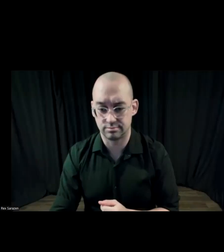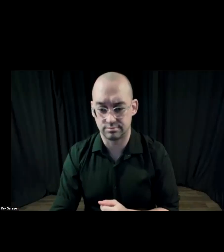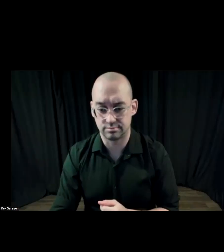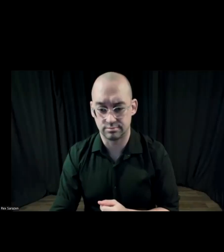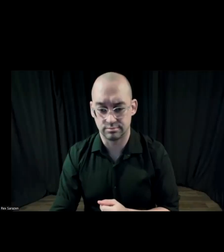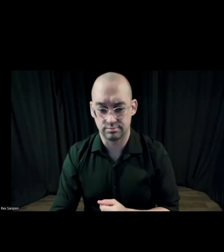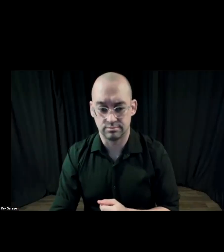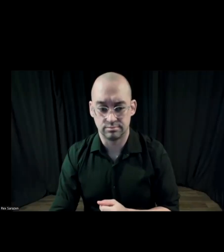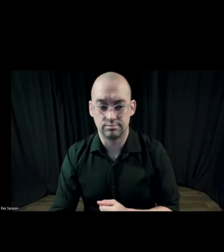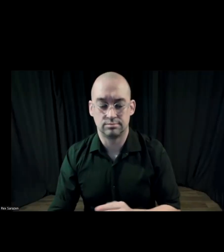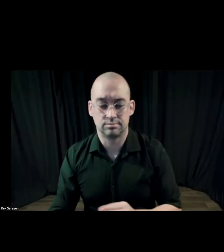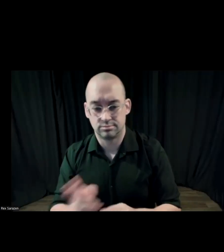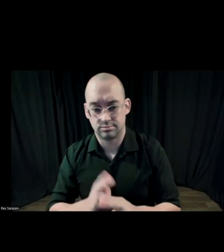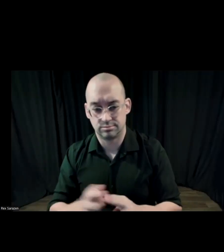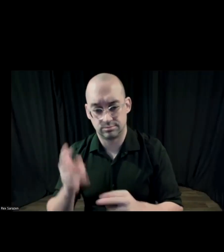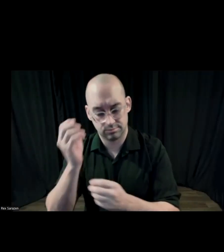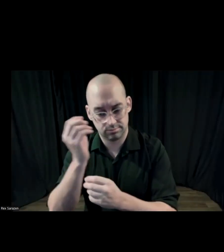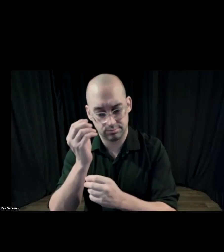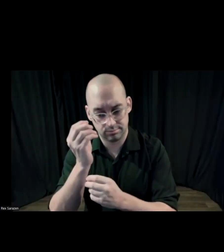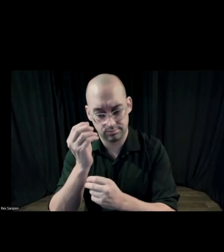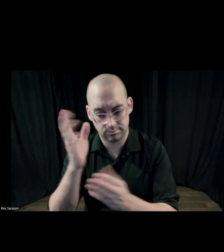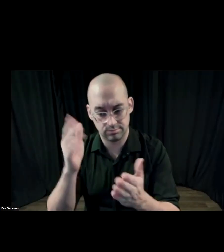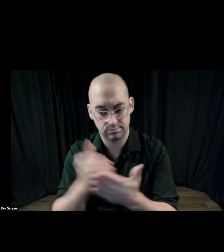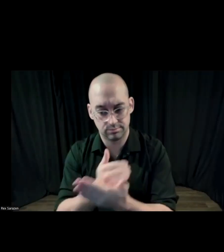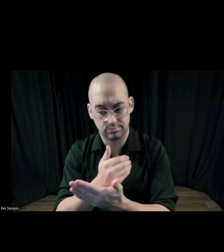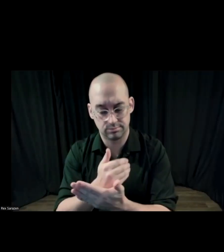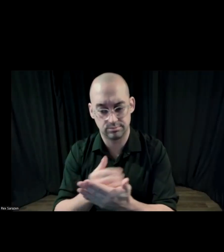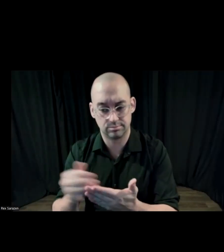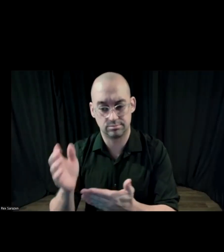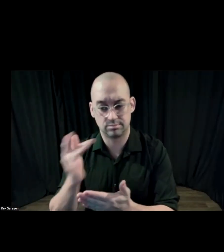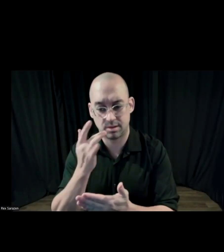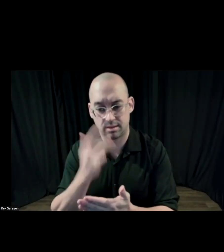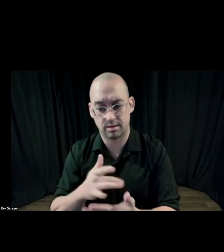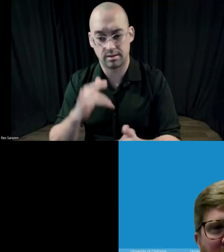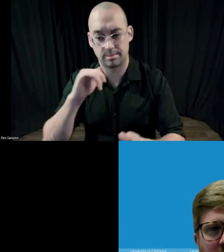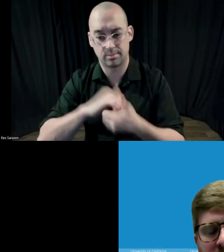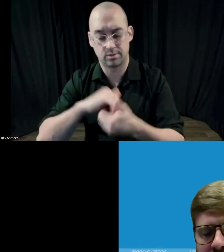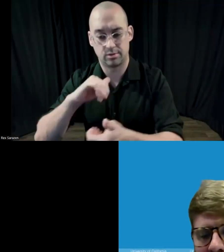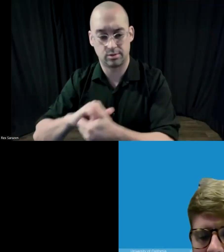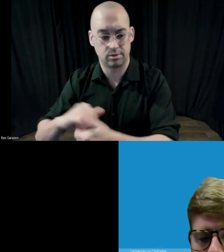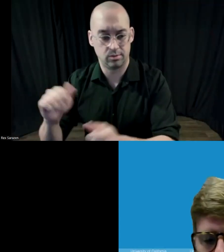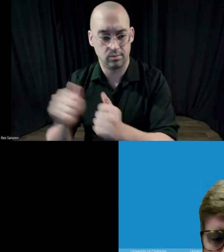brief update. We are luckily now partnered with some great